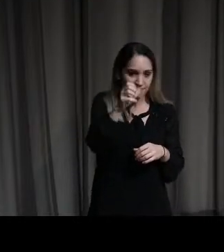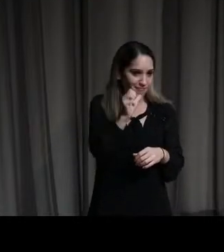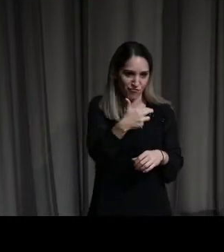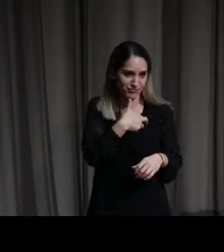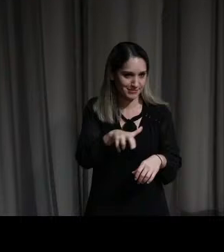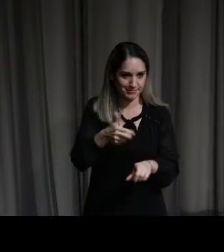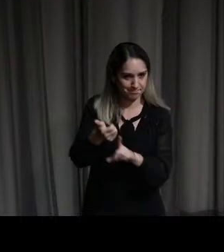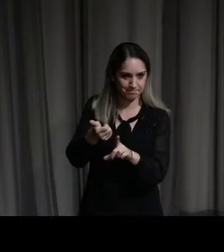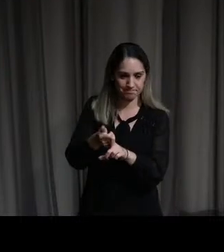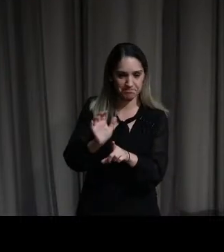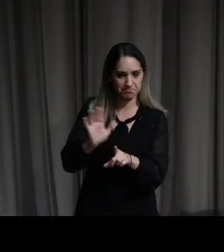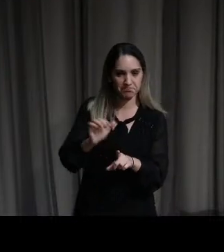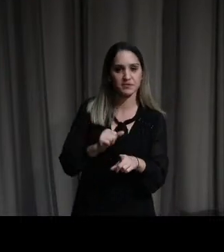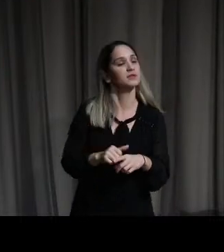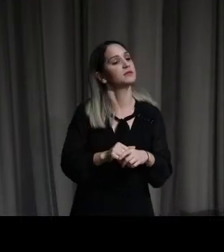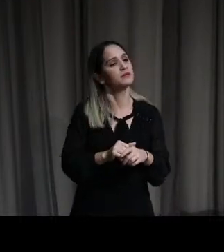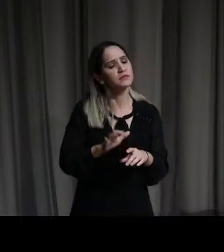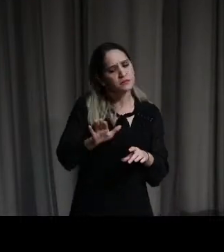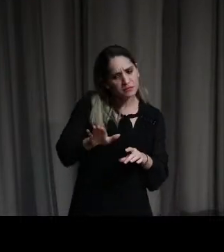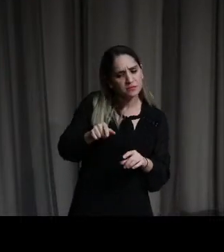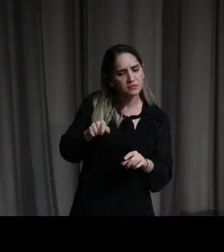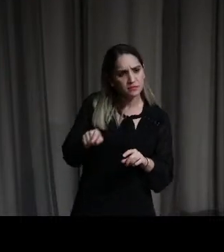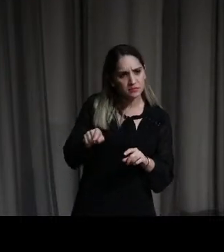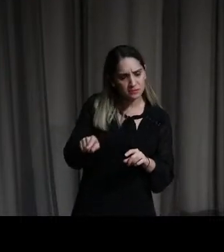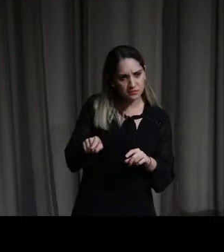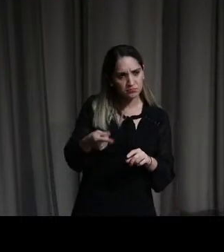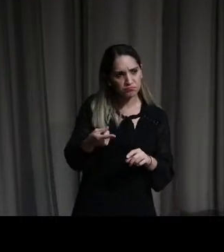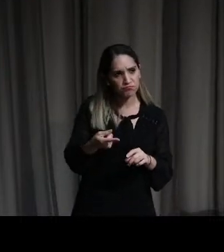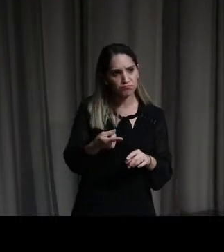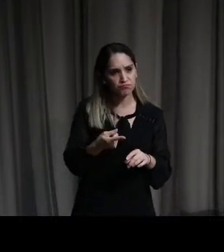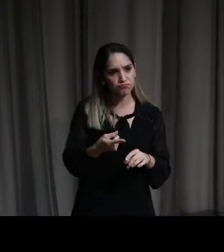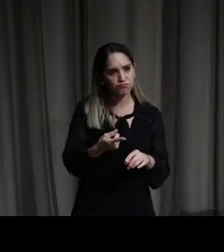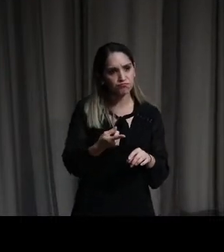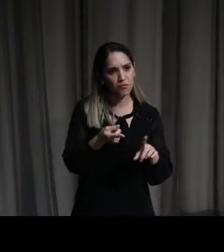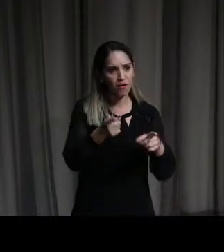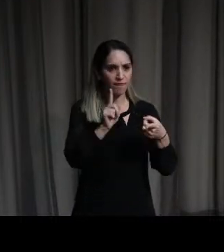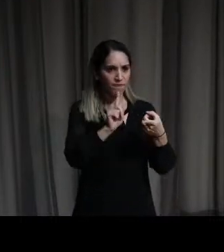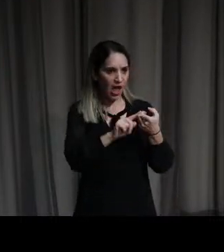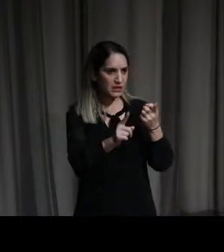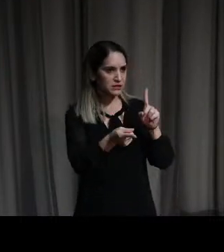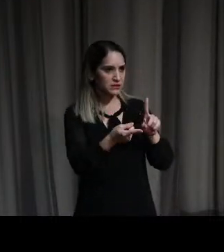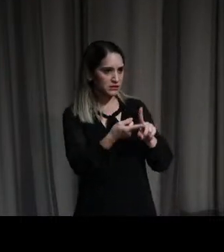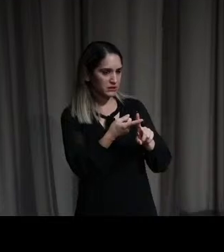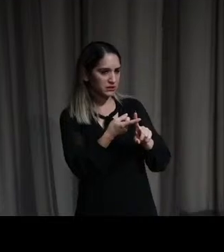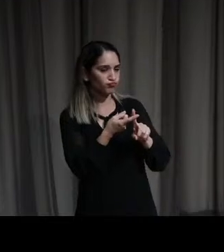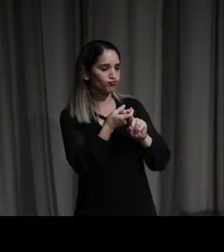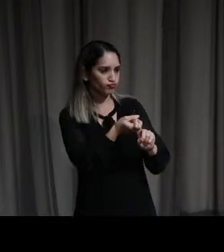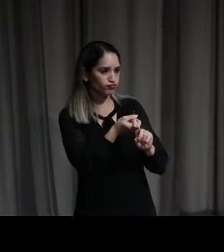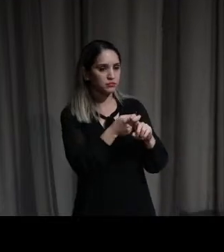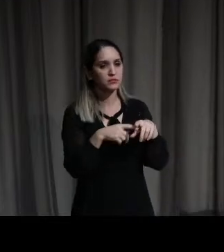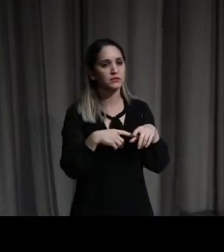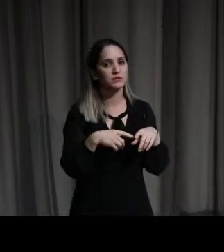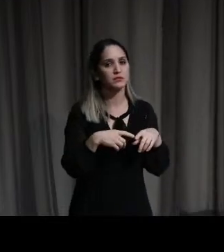man, but he did have friendships very much with